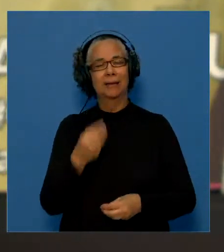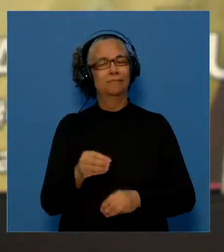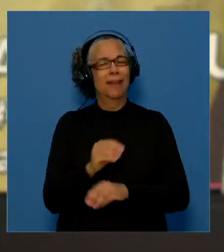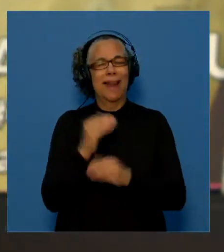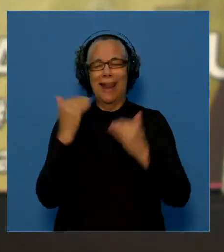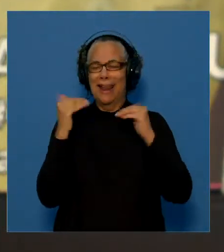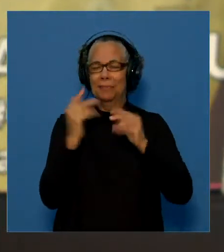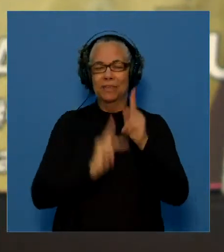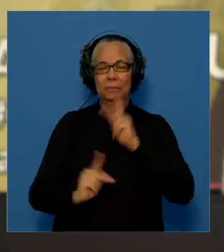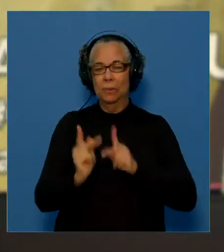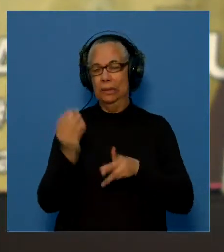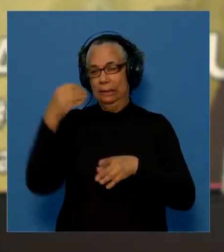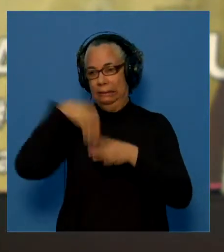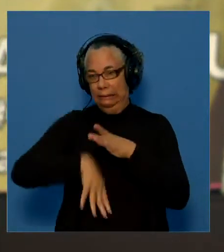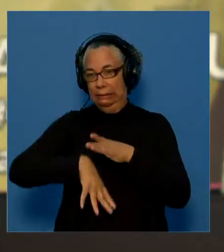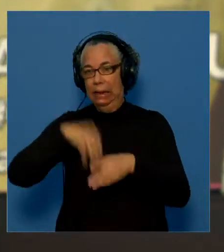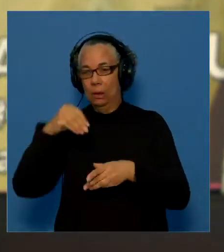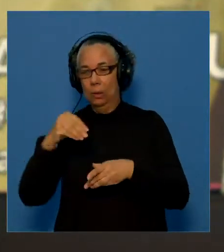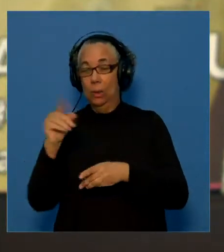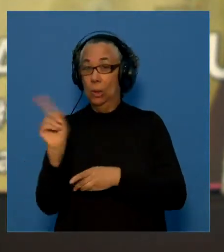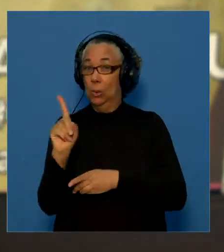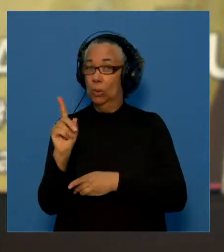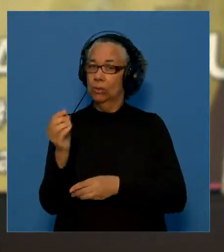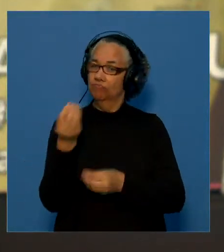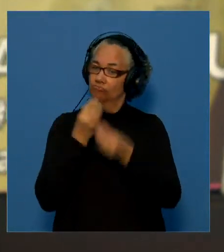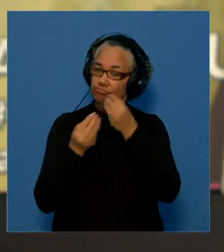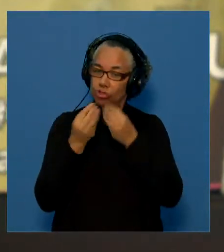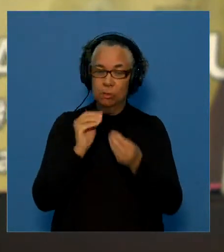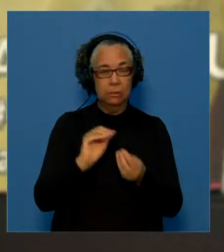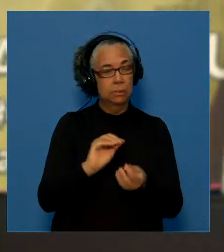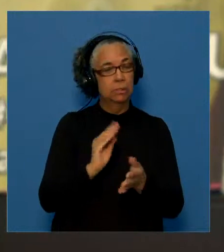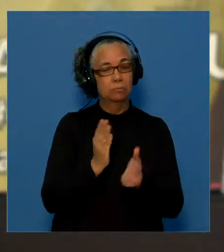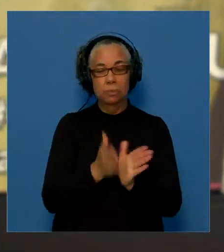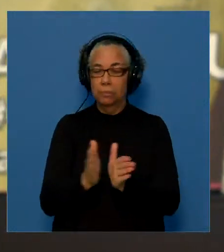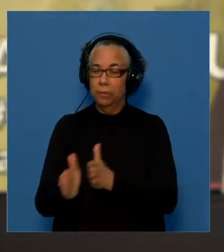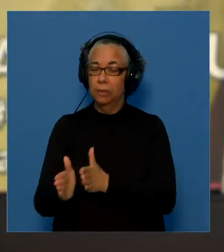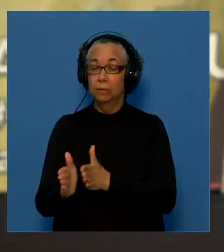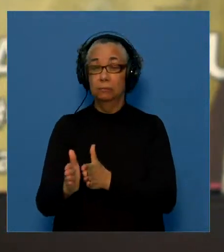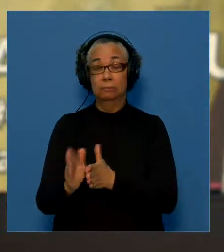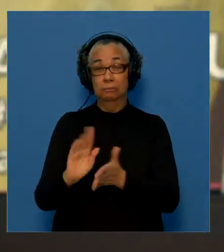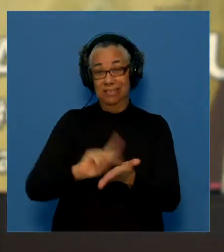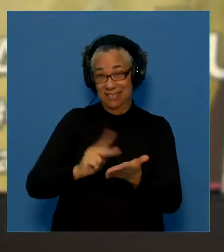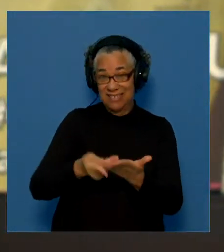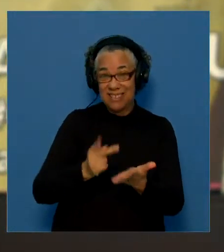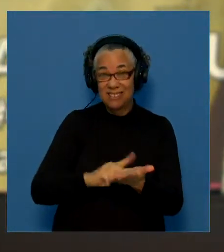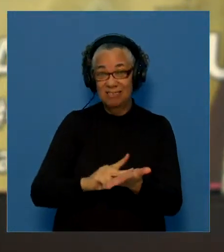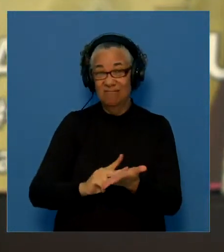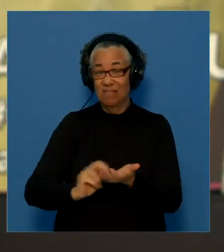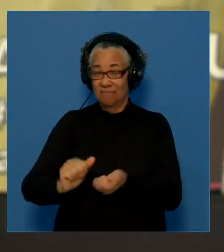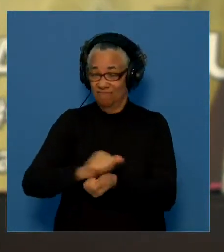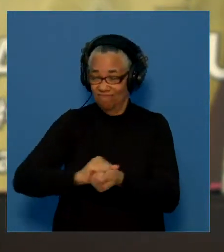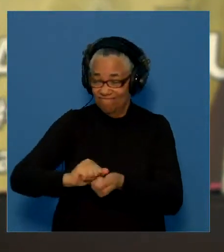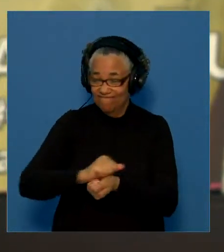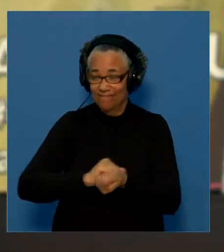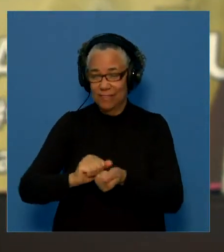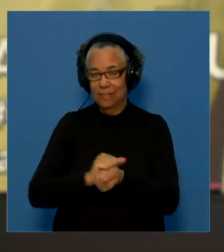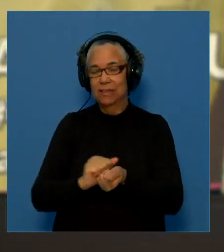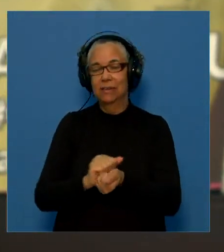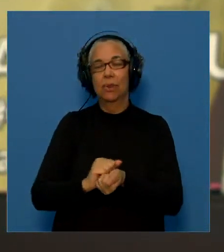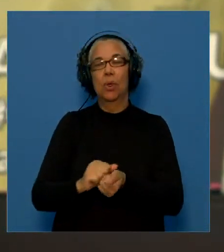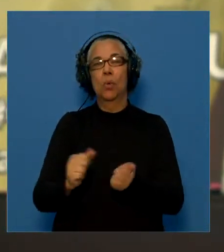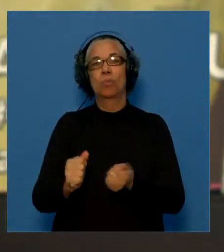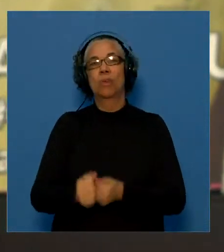going in and out of the areas where food is being prepared or handled, such as in the kitchen, and wash dishes in a dishwasher or with